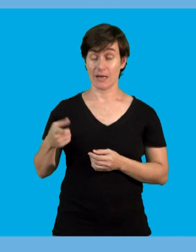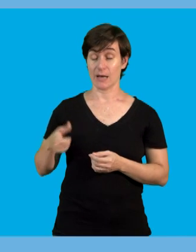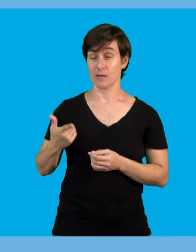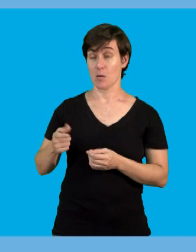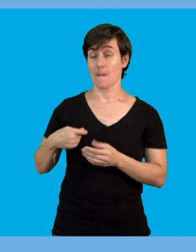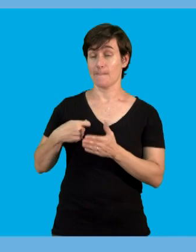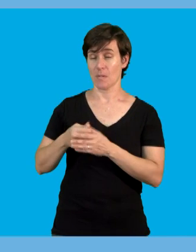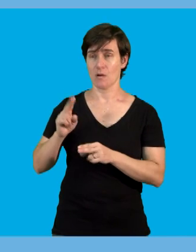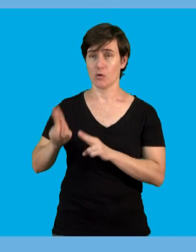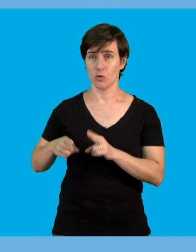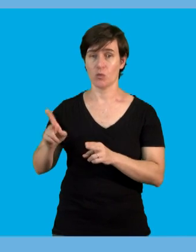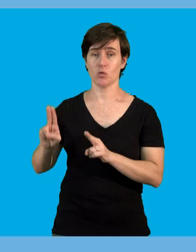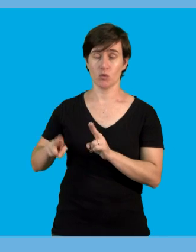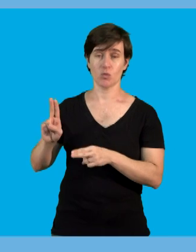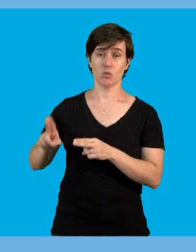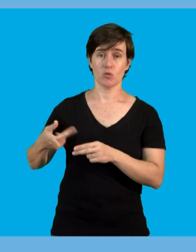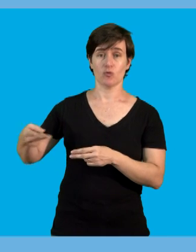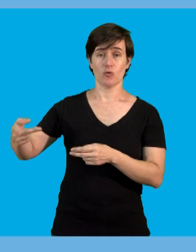and over time